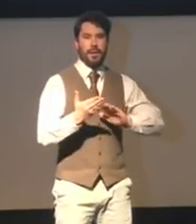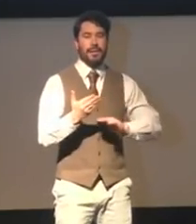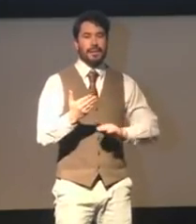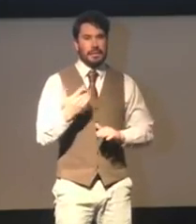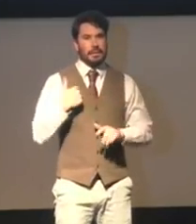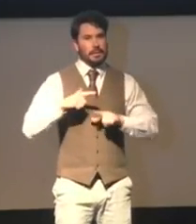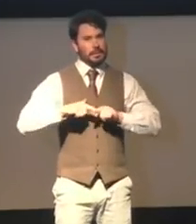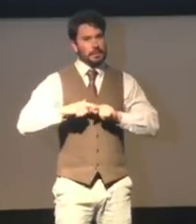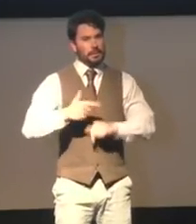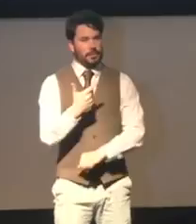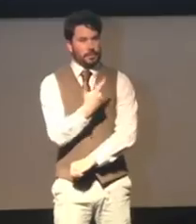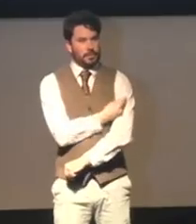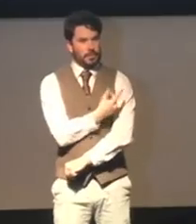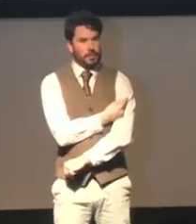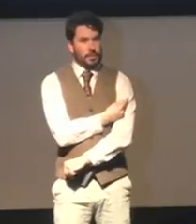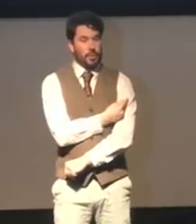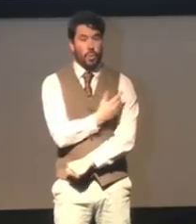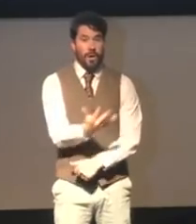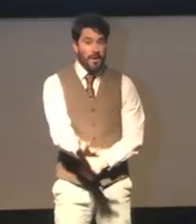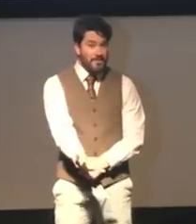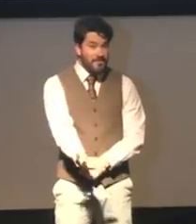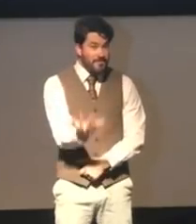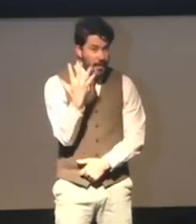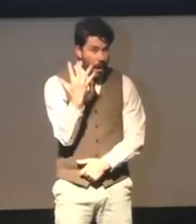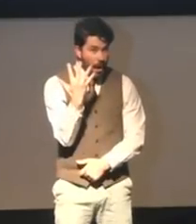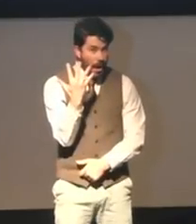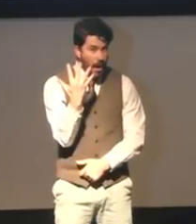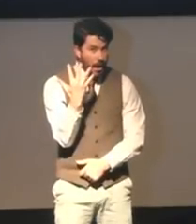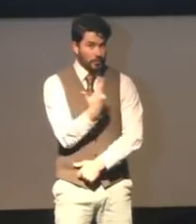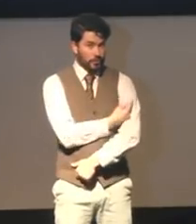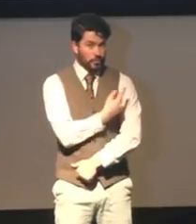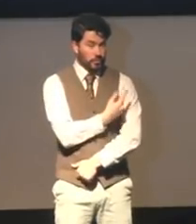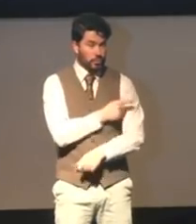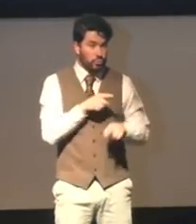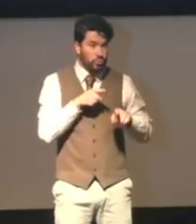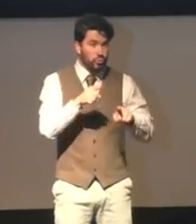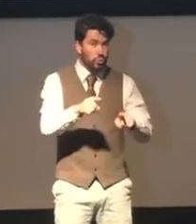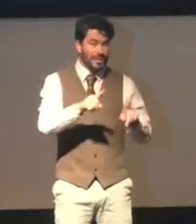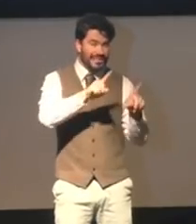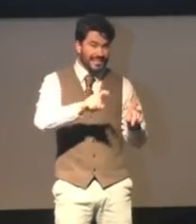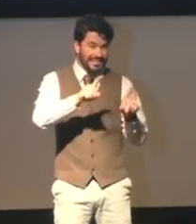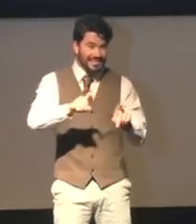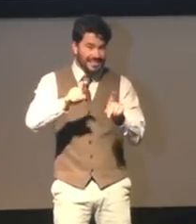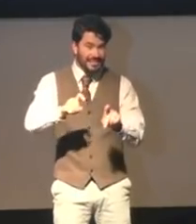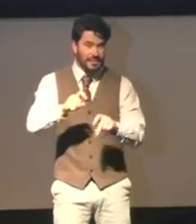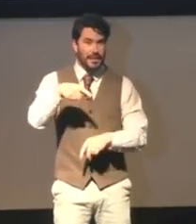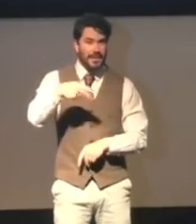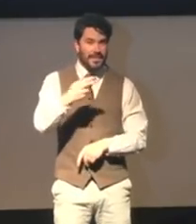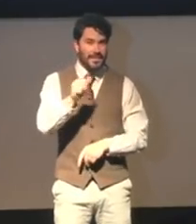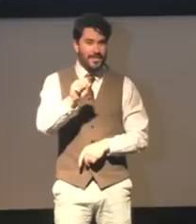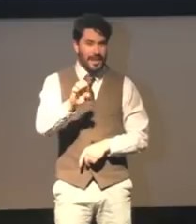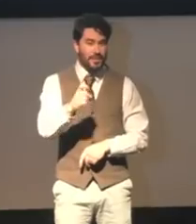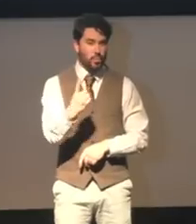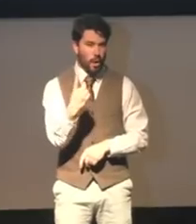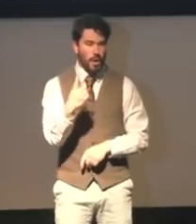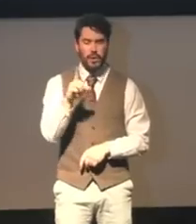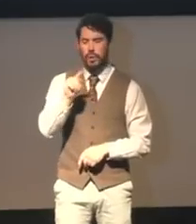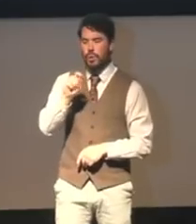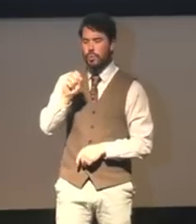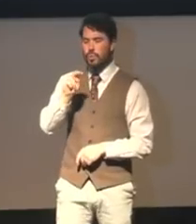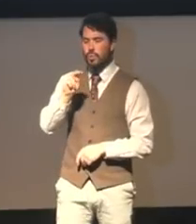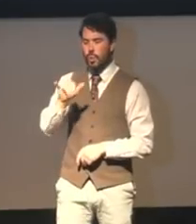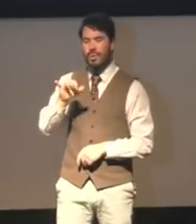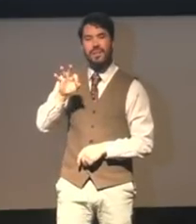5 phase 1 trials, and I heard yesterday that Tony Fauci said maybe by the end of the year. I think what people are